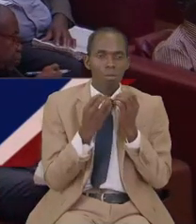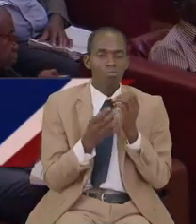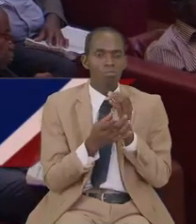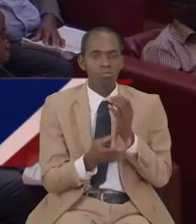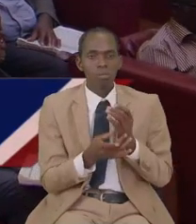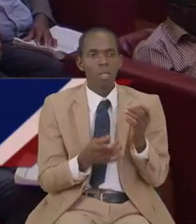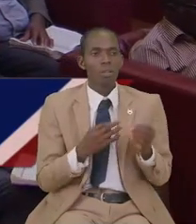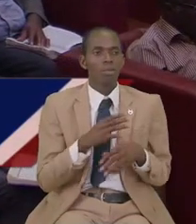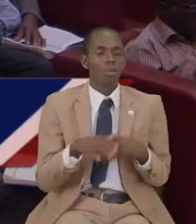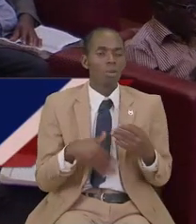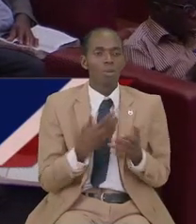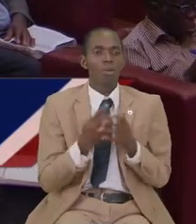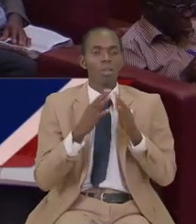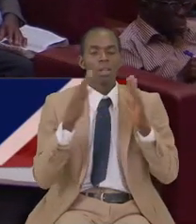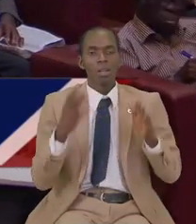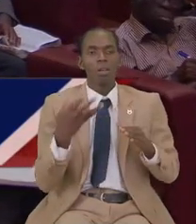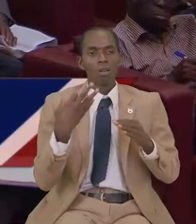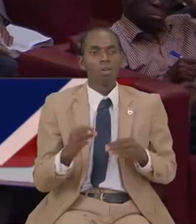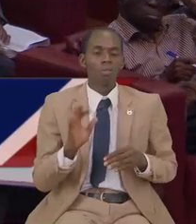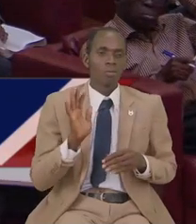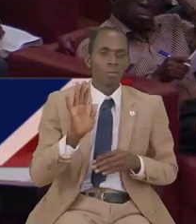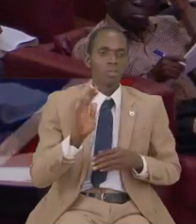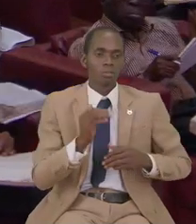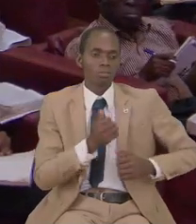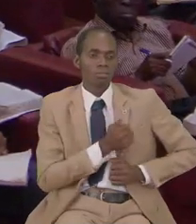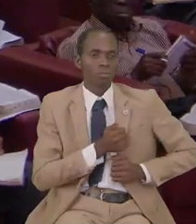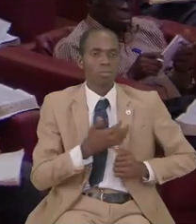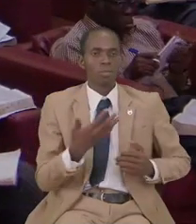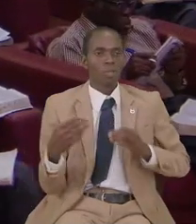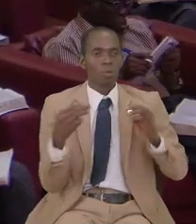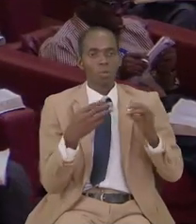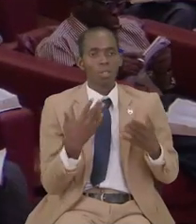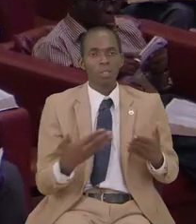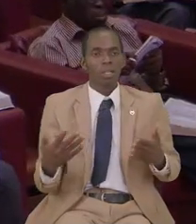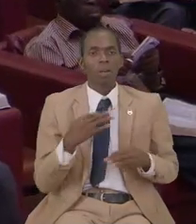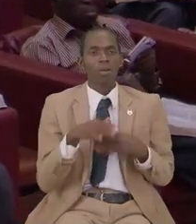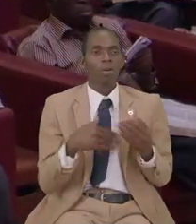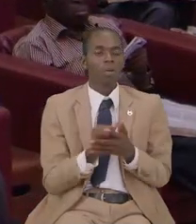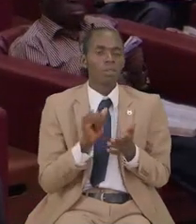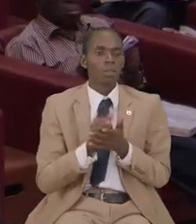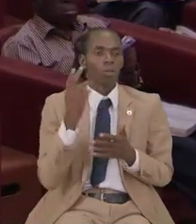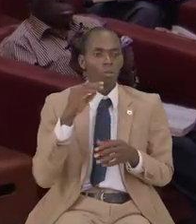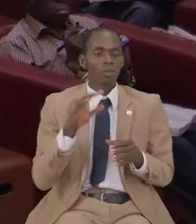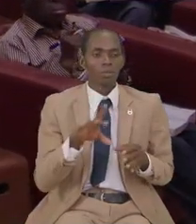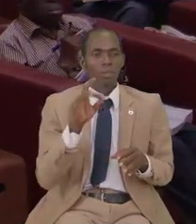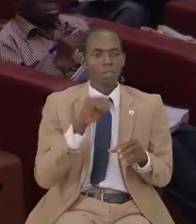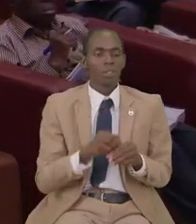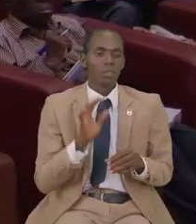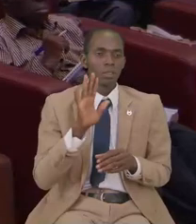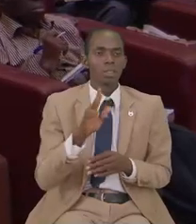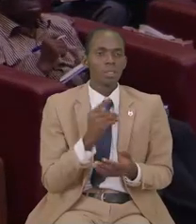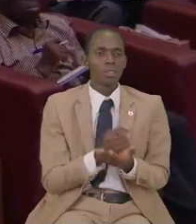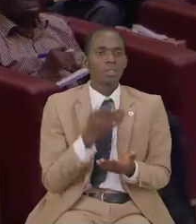ointment and all the house of his armor and all that was found in his treasures. There